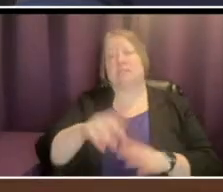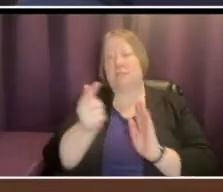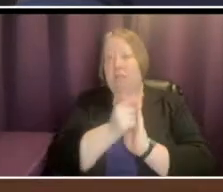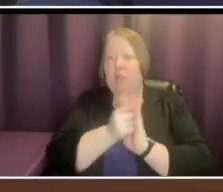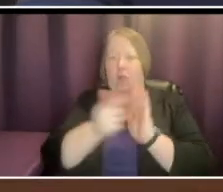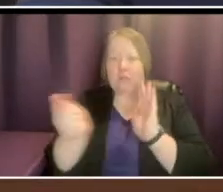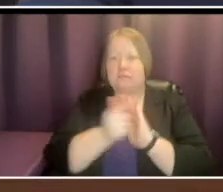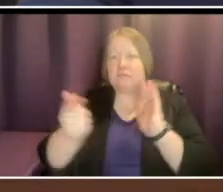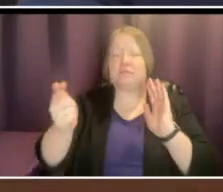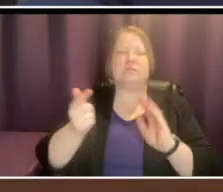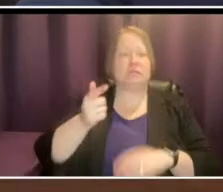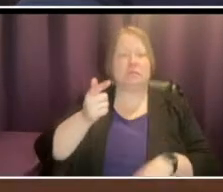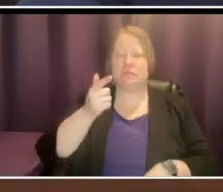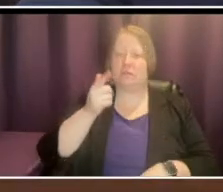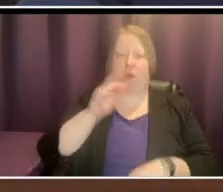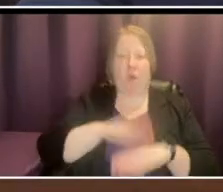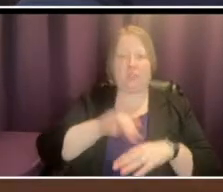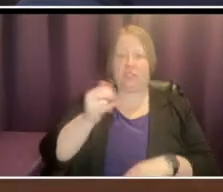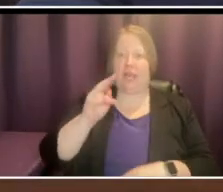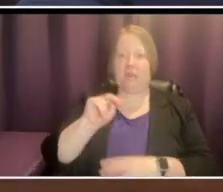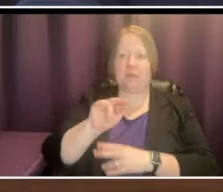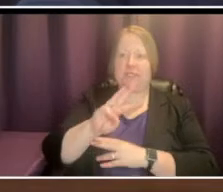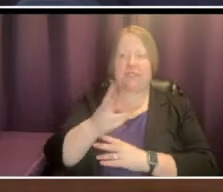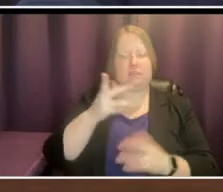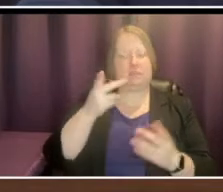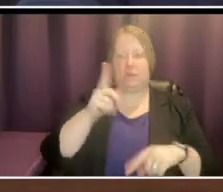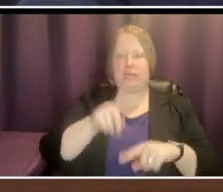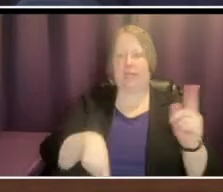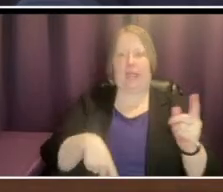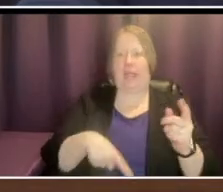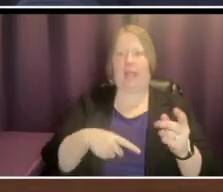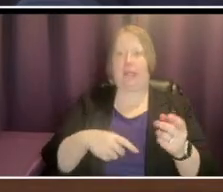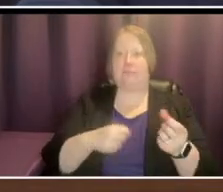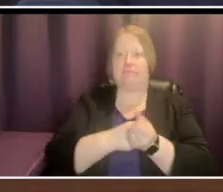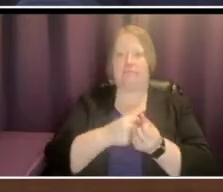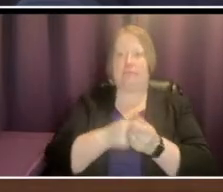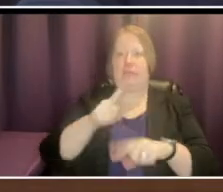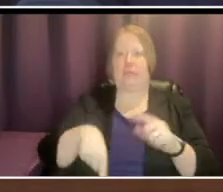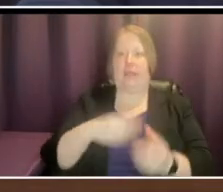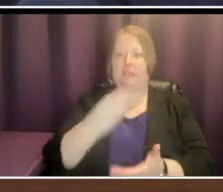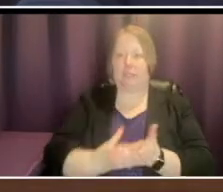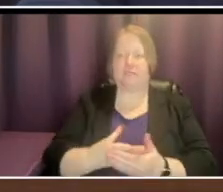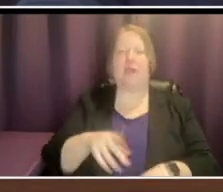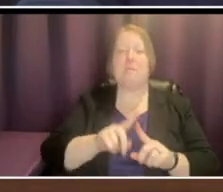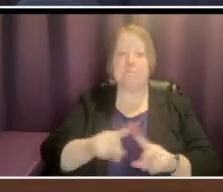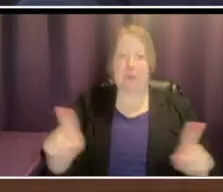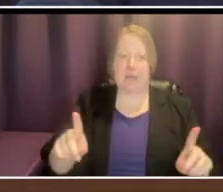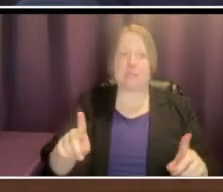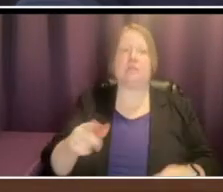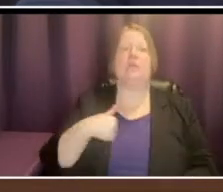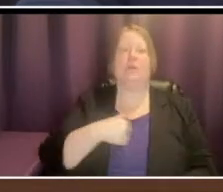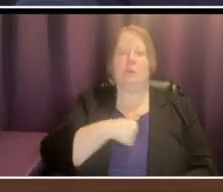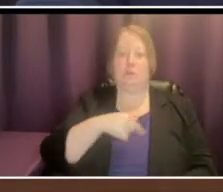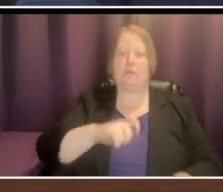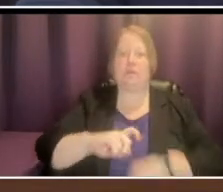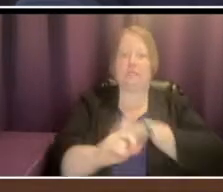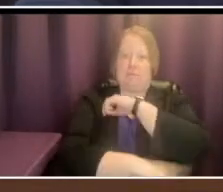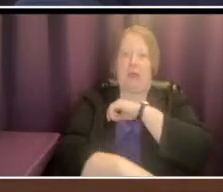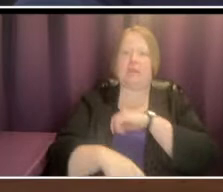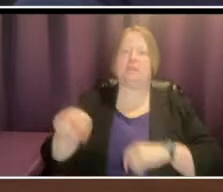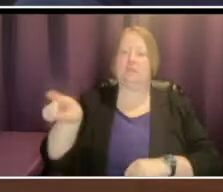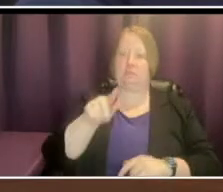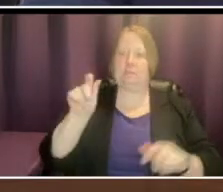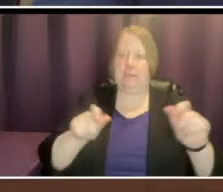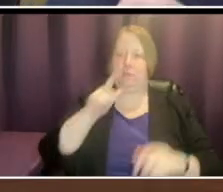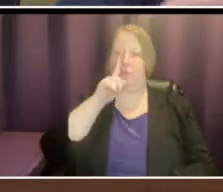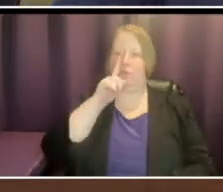unjustifiable. But our nation cannot only punish the foot soldiers who stormed our Capitol. Those who